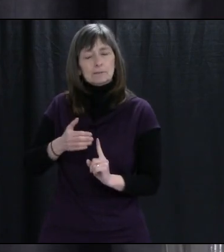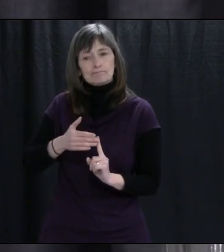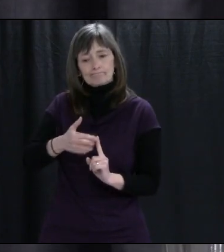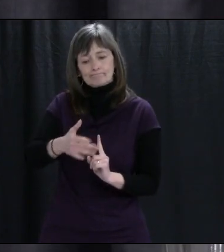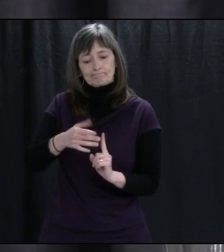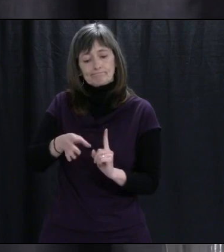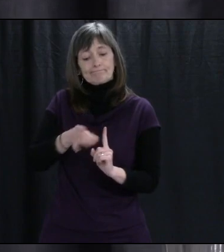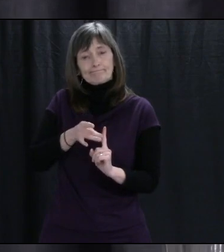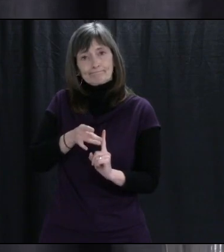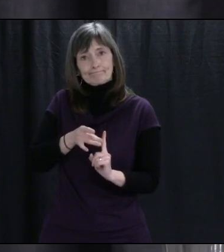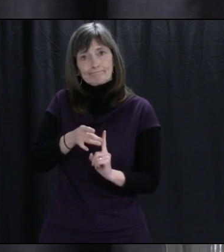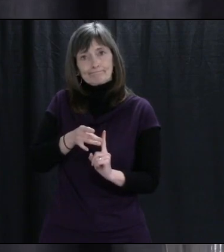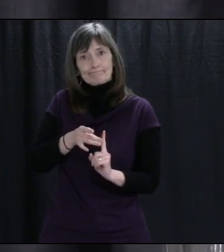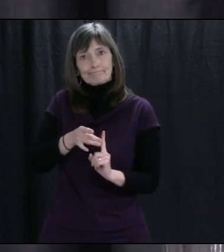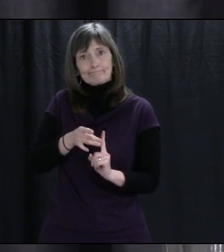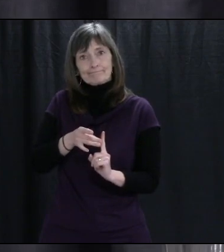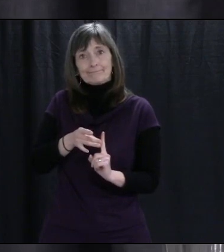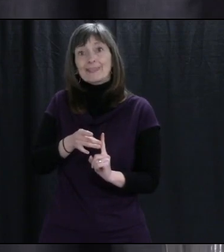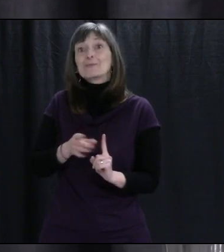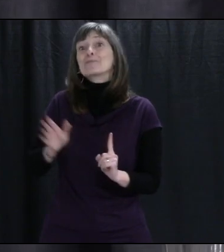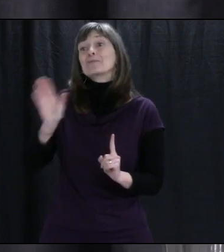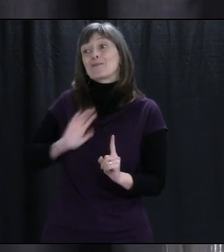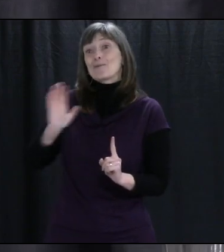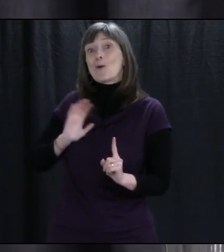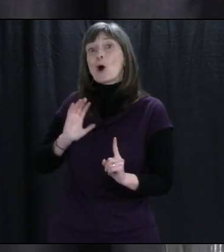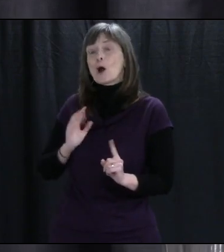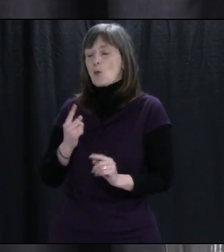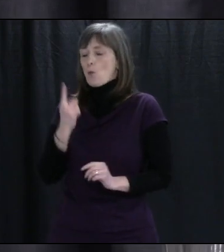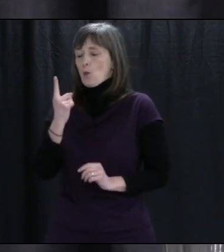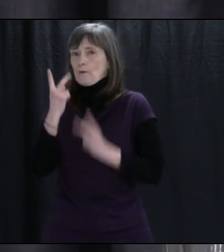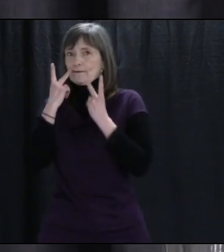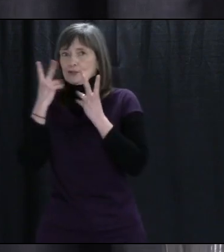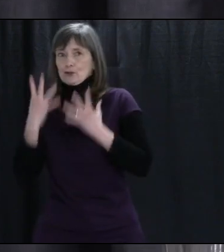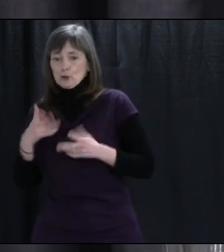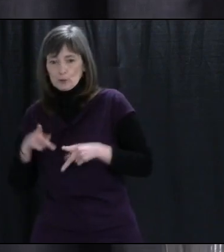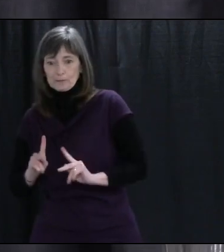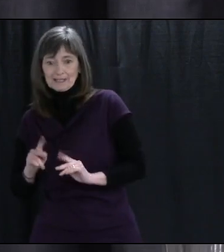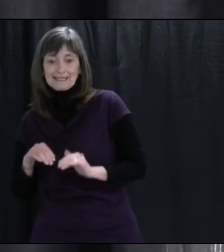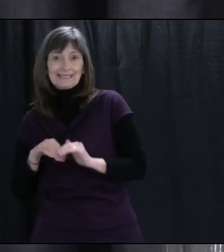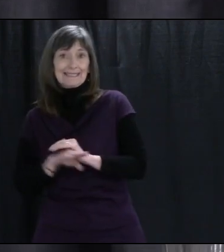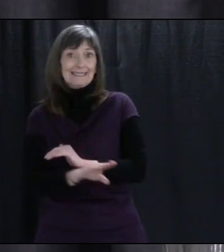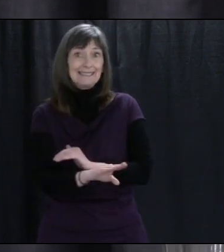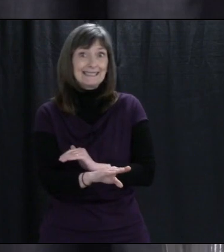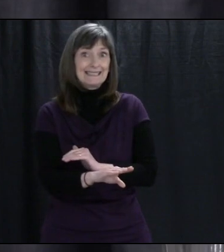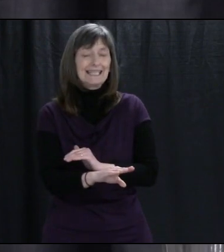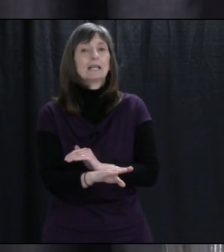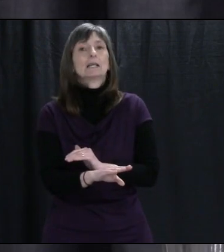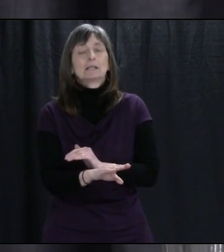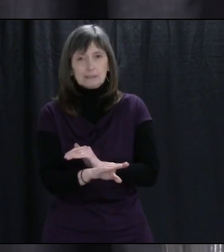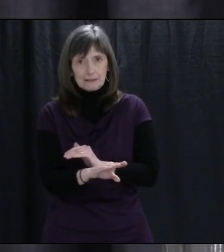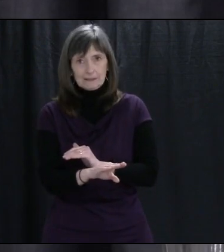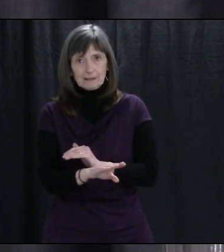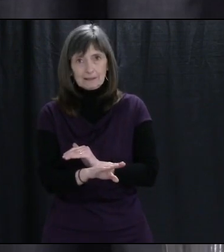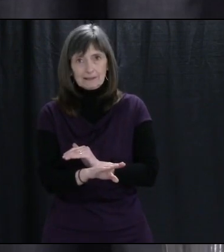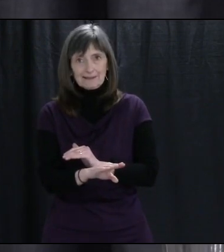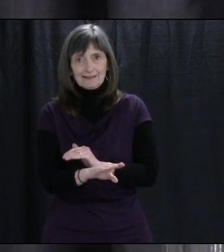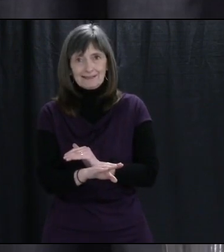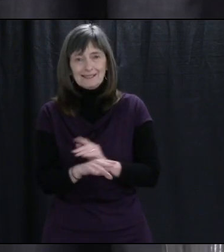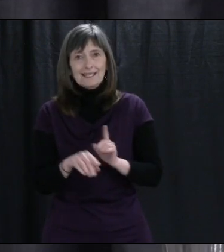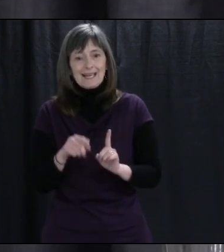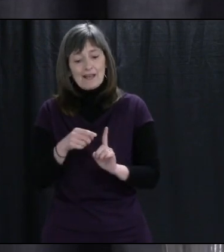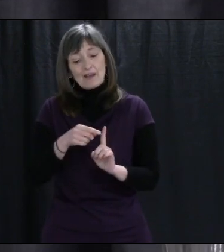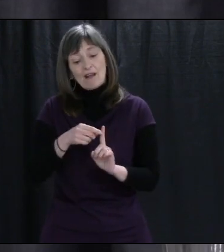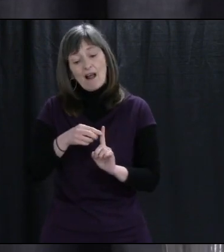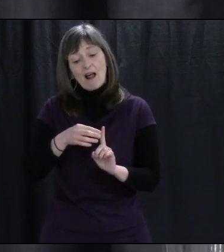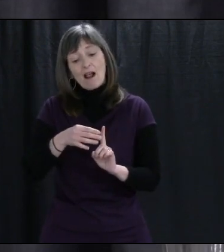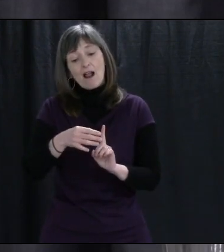time when a single visitor was allowed as well, because the changeover was less than 14 days before this individual